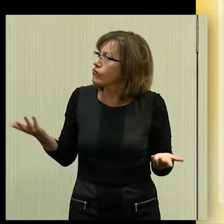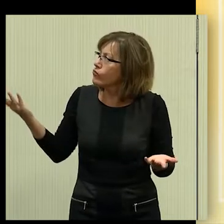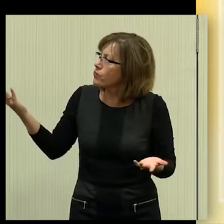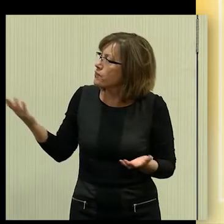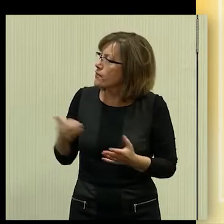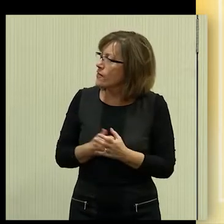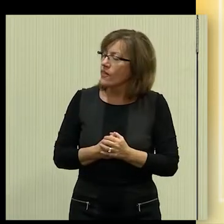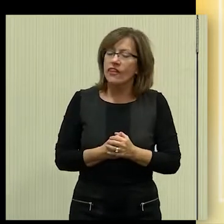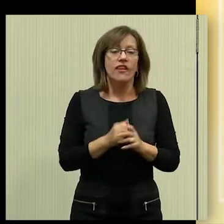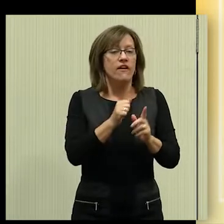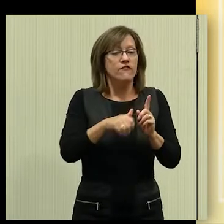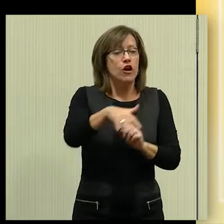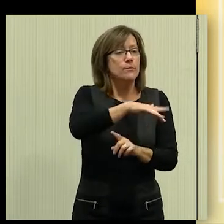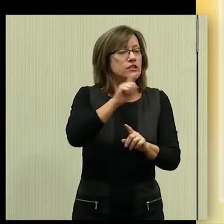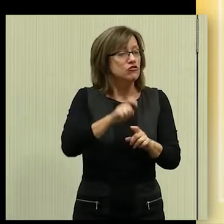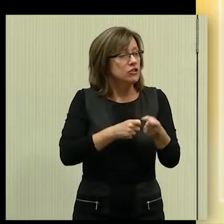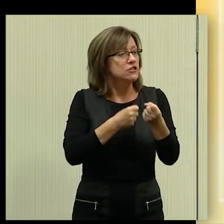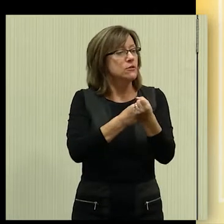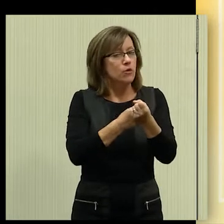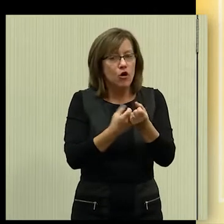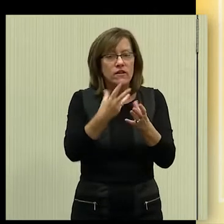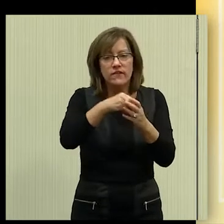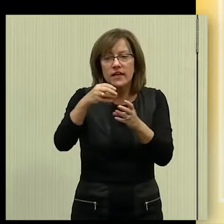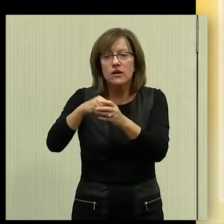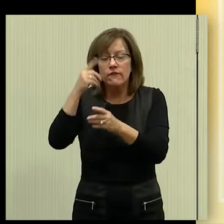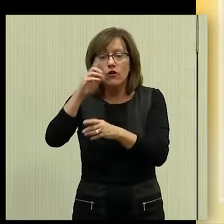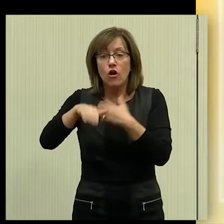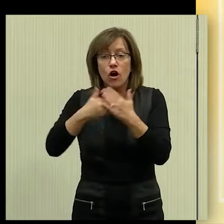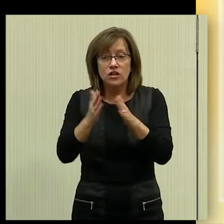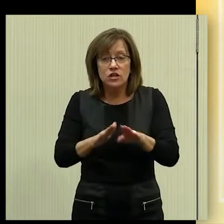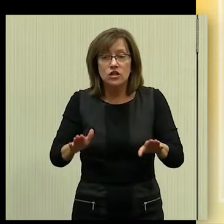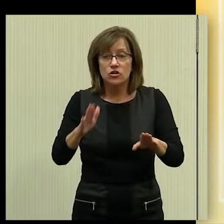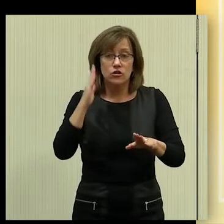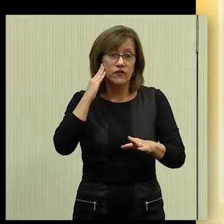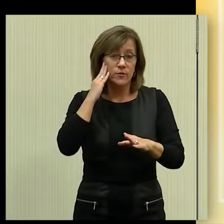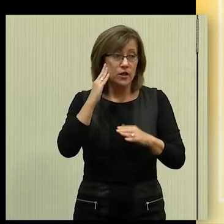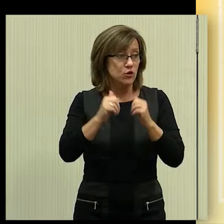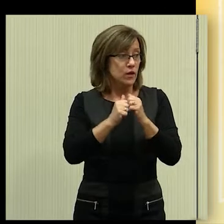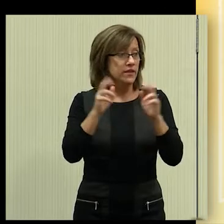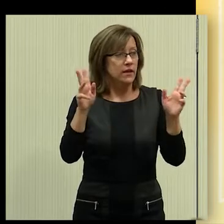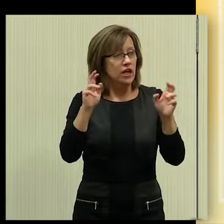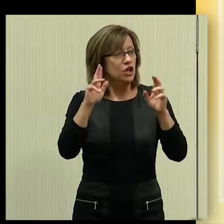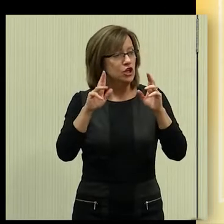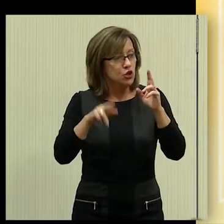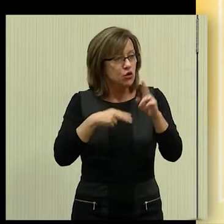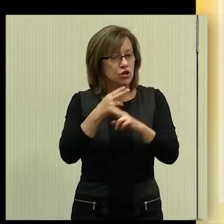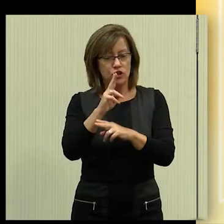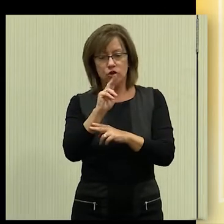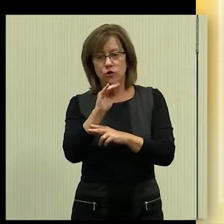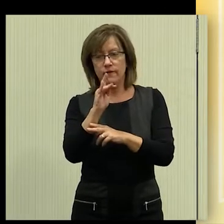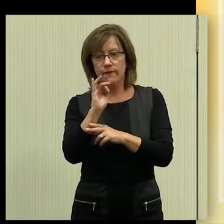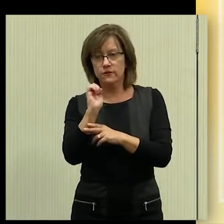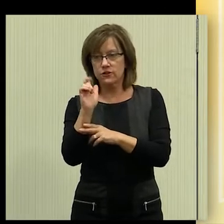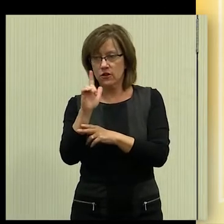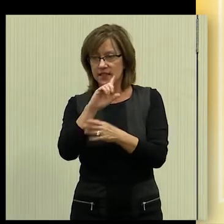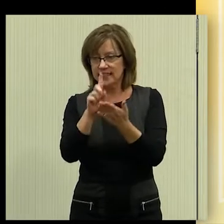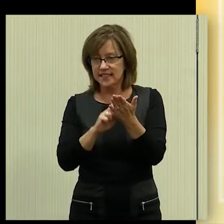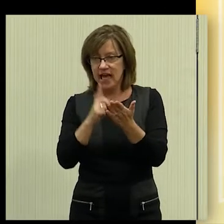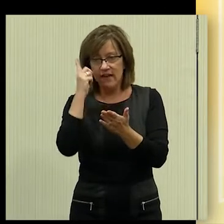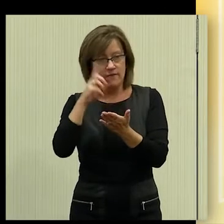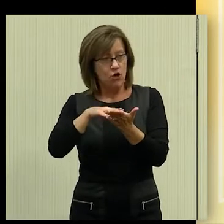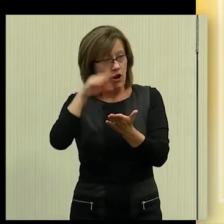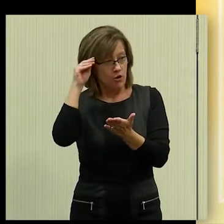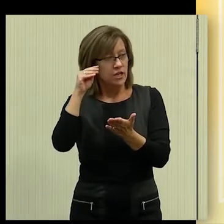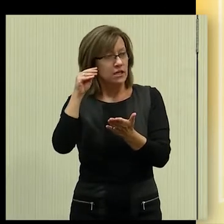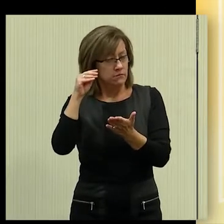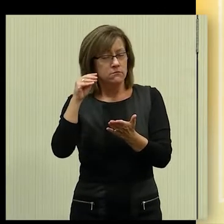They should support engagement for all children. You're familiar with universal design for learning, I assume? Okay, so you should use universal